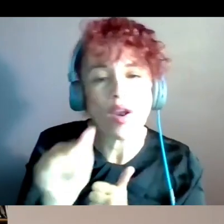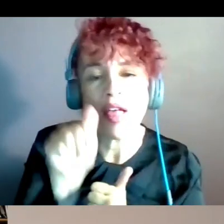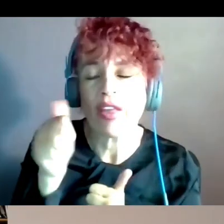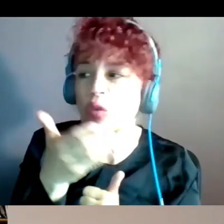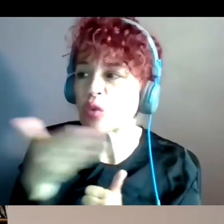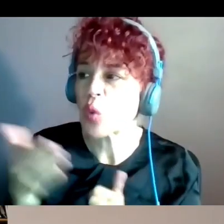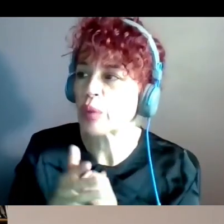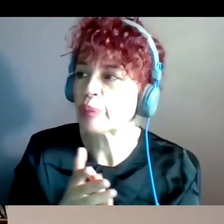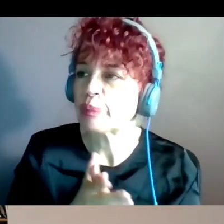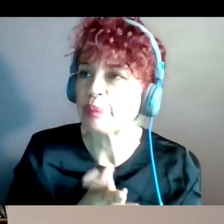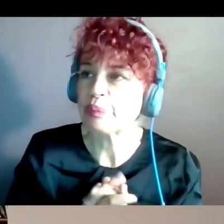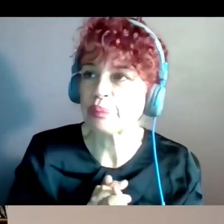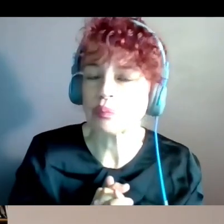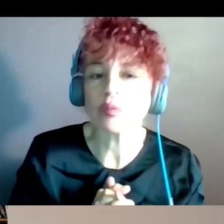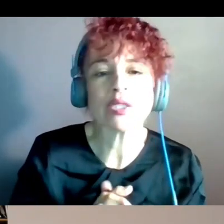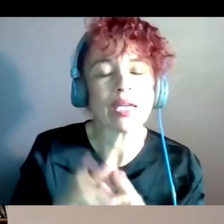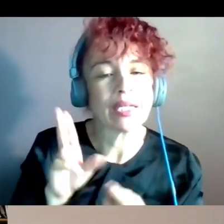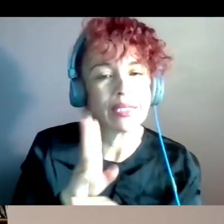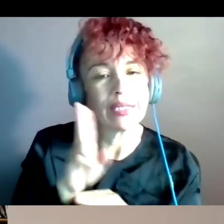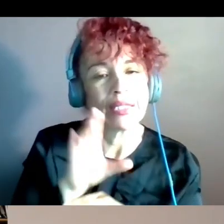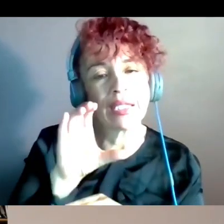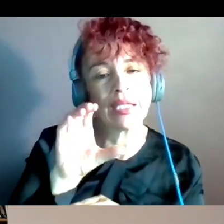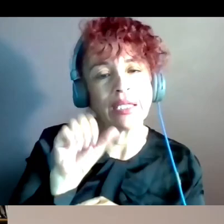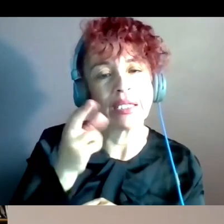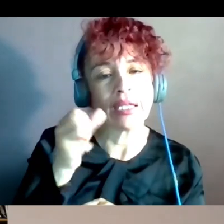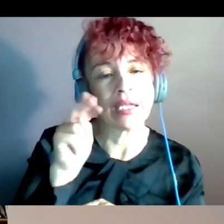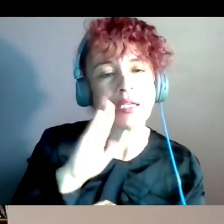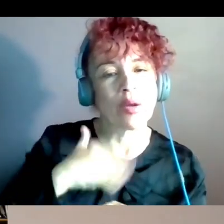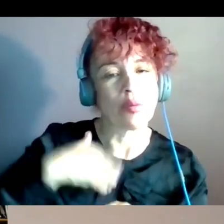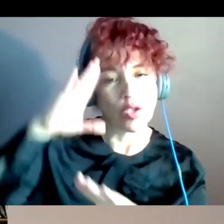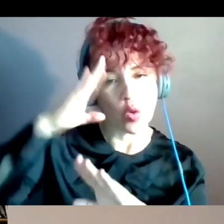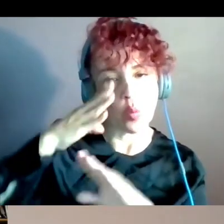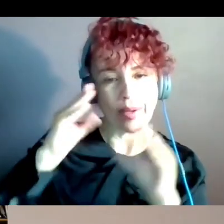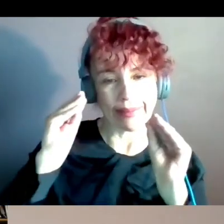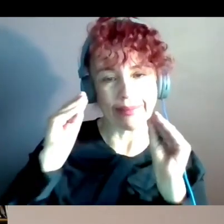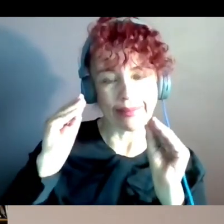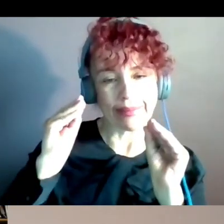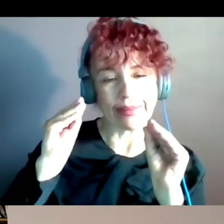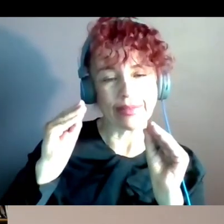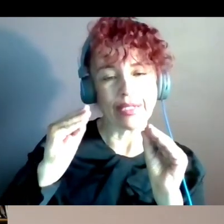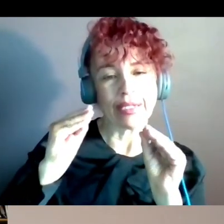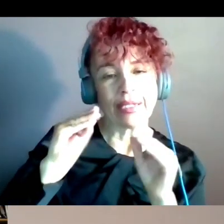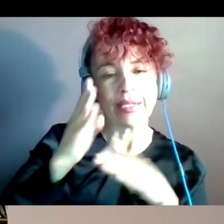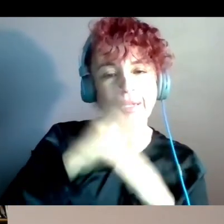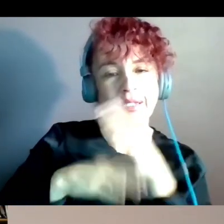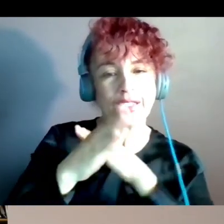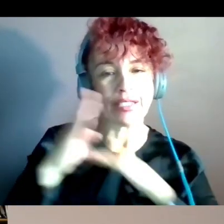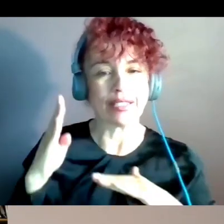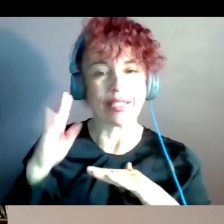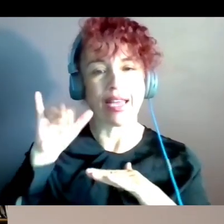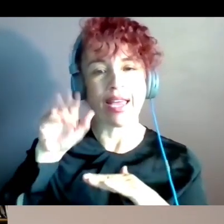source that I use for carving. So my sons and I teach Olympic Taekwondo at the Greater Lowell